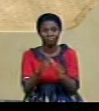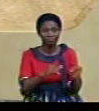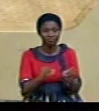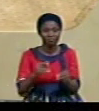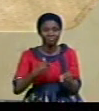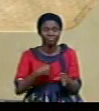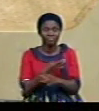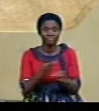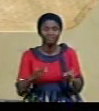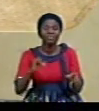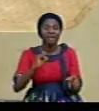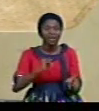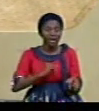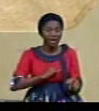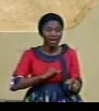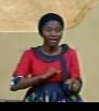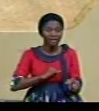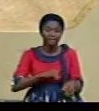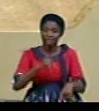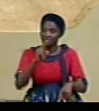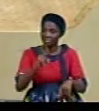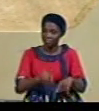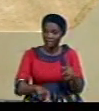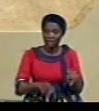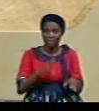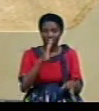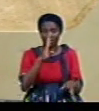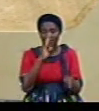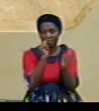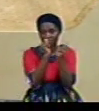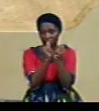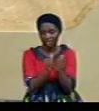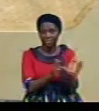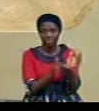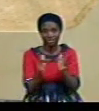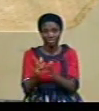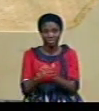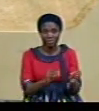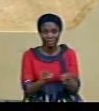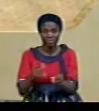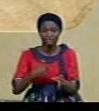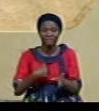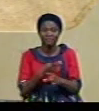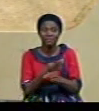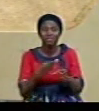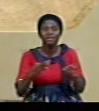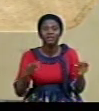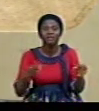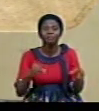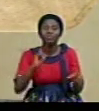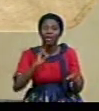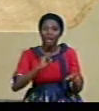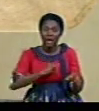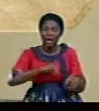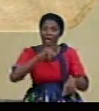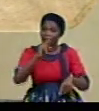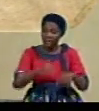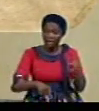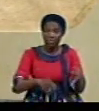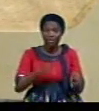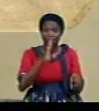sets me free I cannot be bound Jesus sets me free